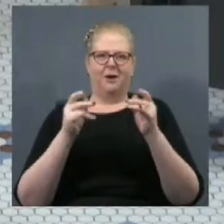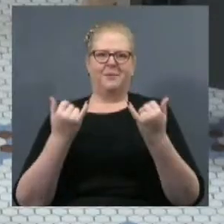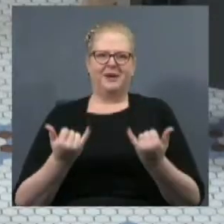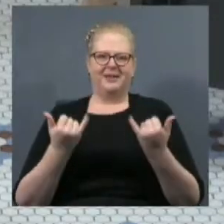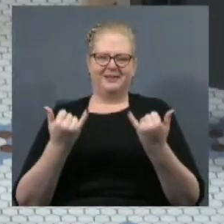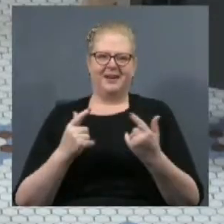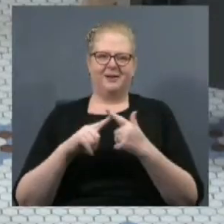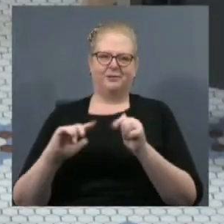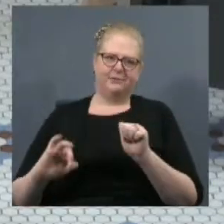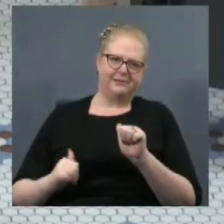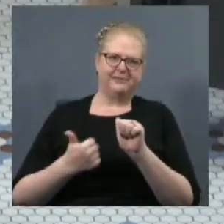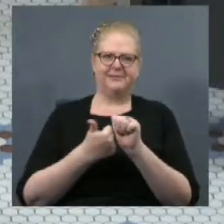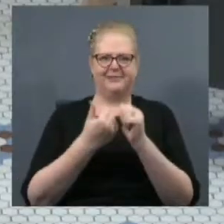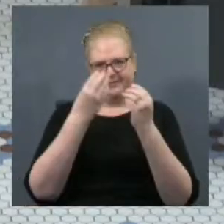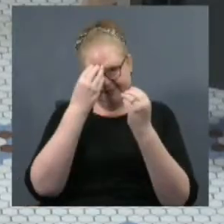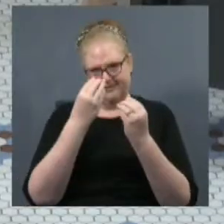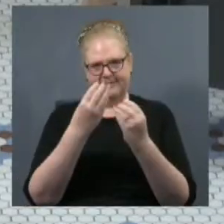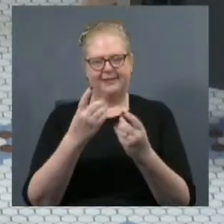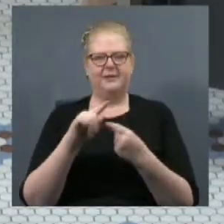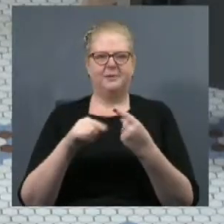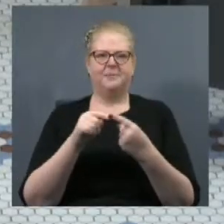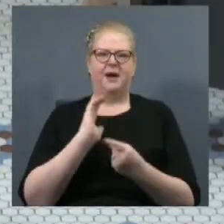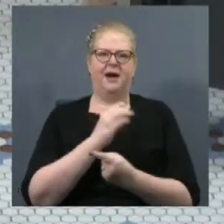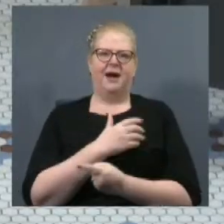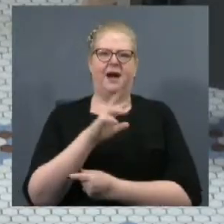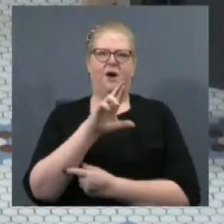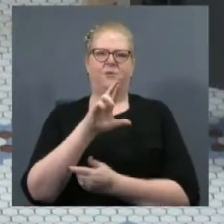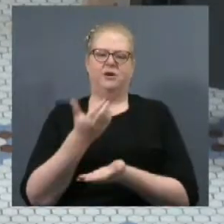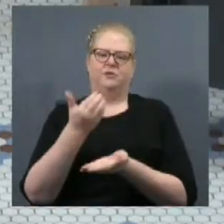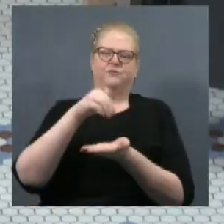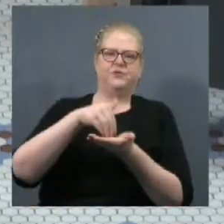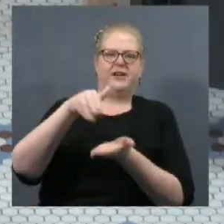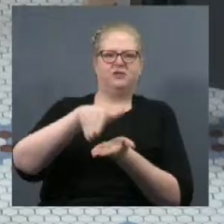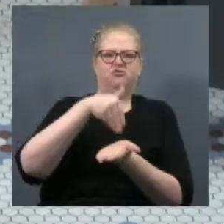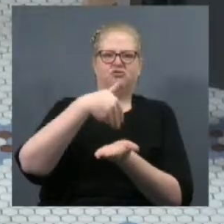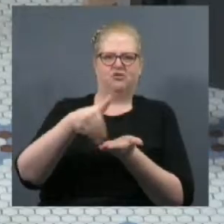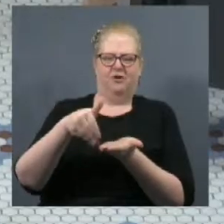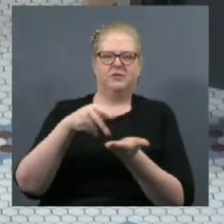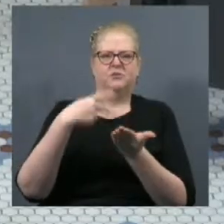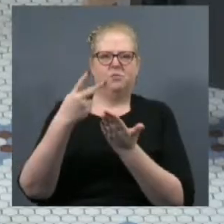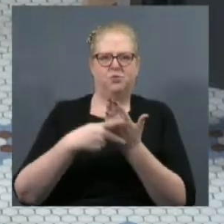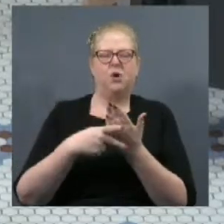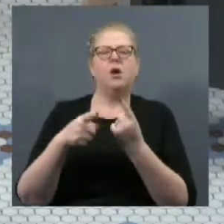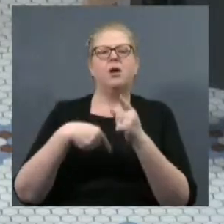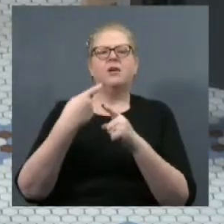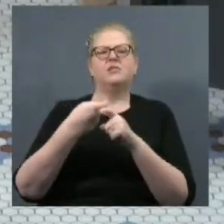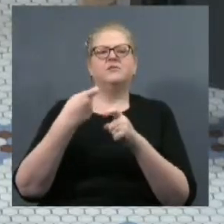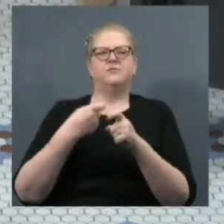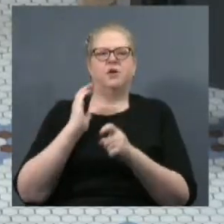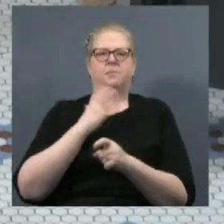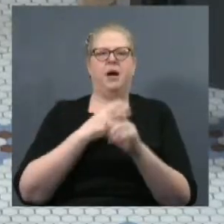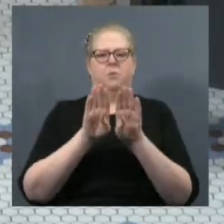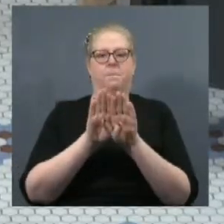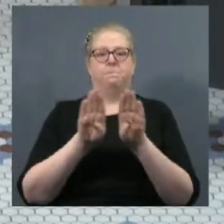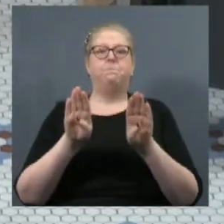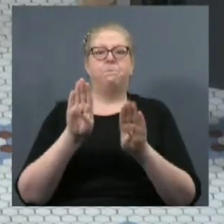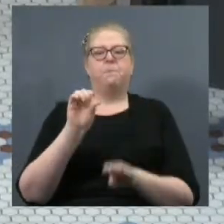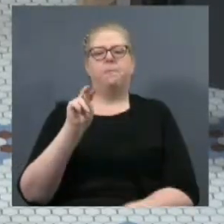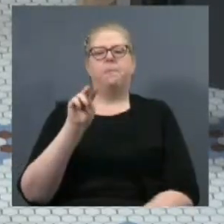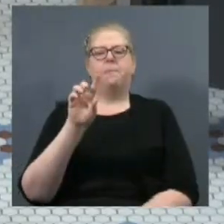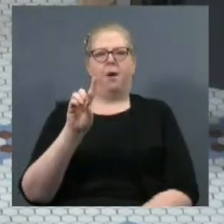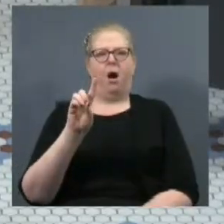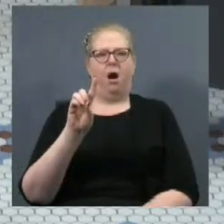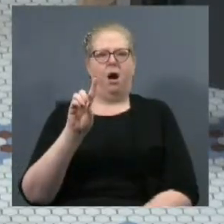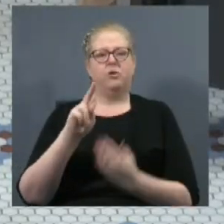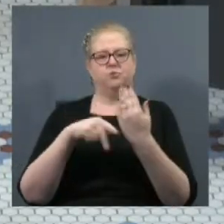quick update on our resurfacing program, which is a part of our bond program from 23 to 25. As a